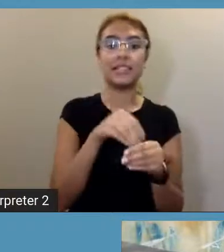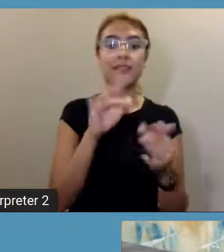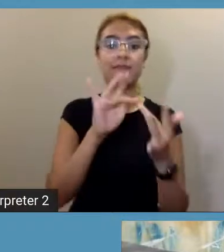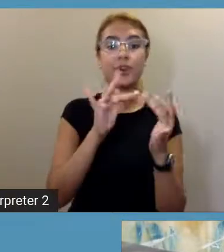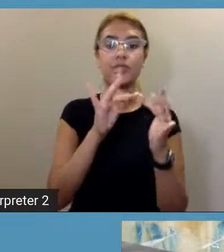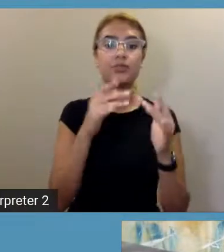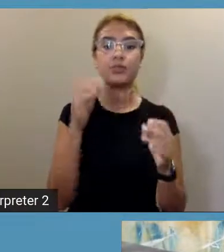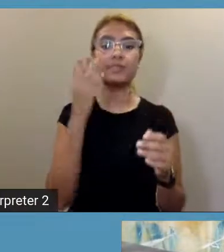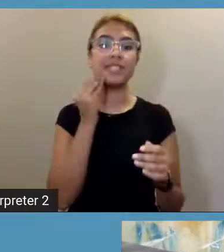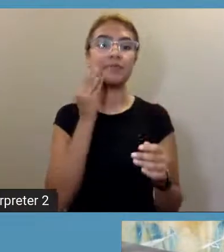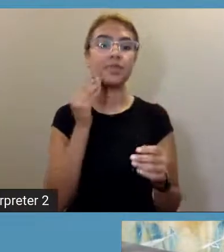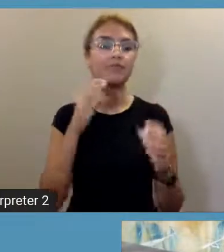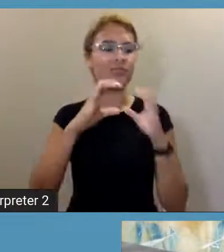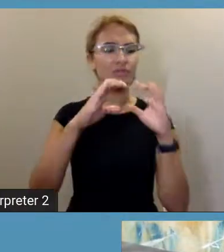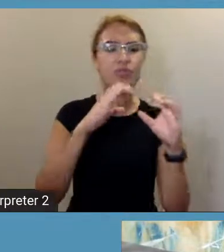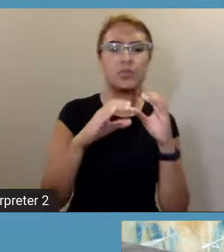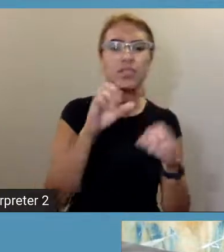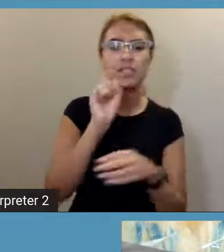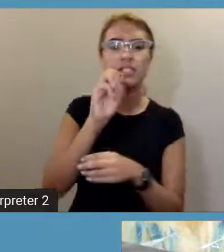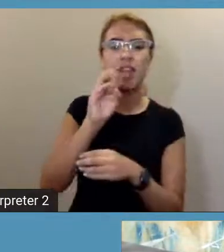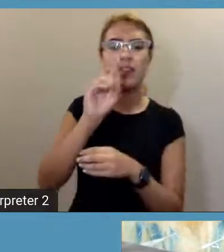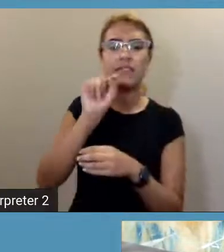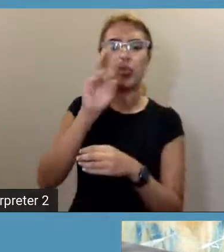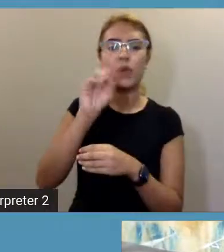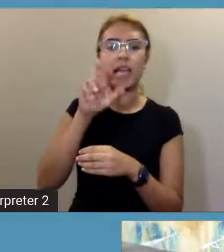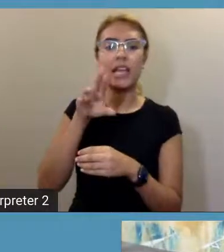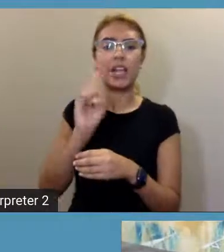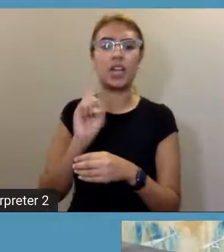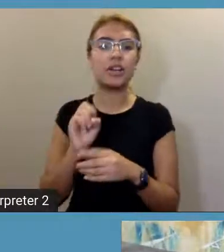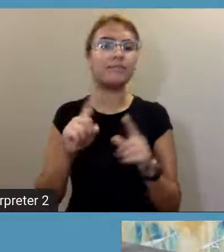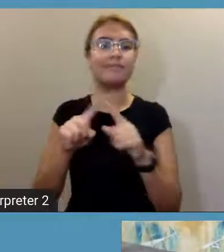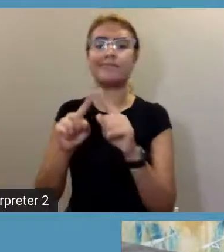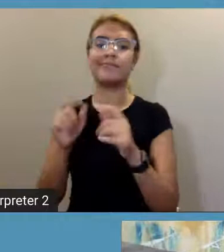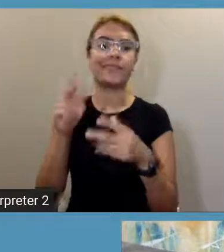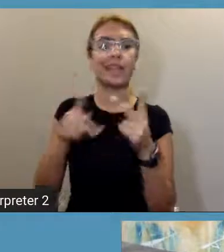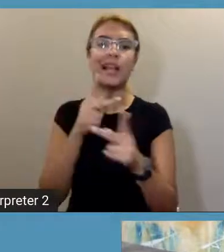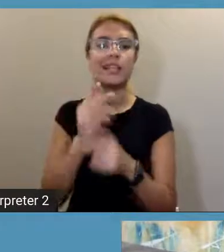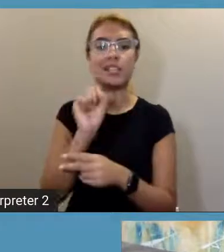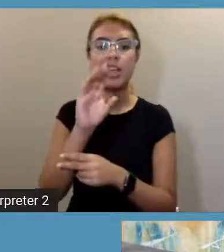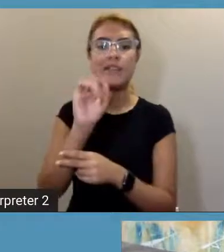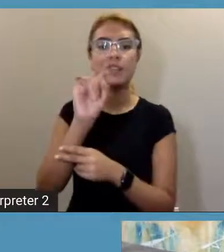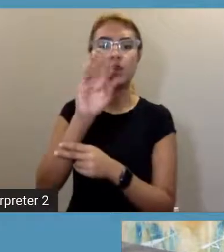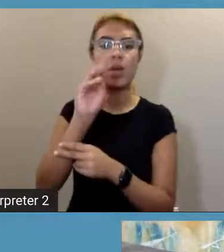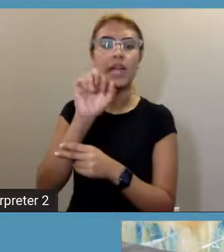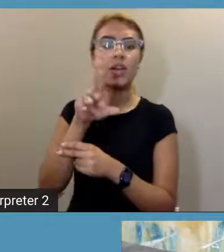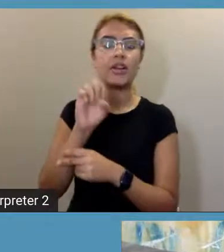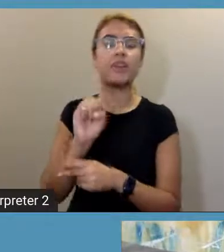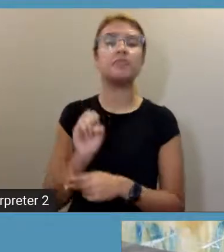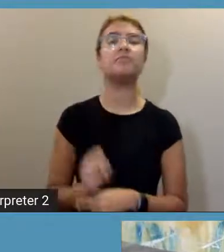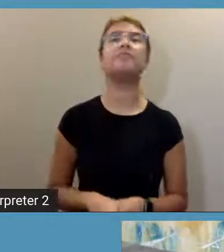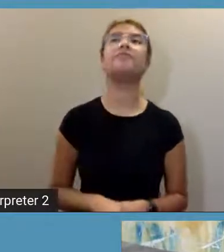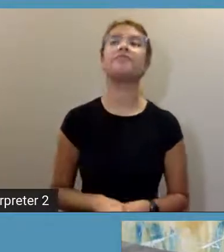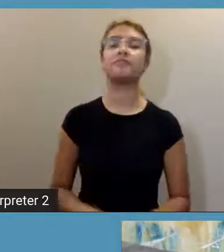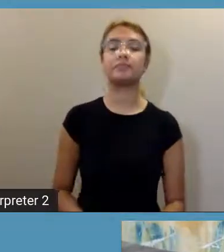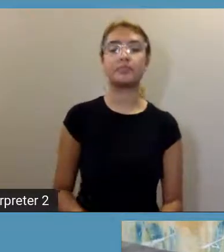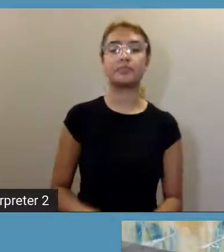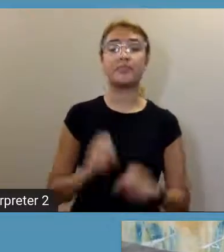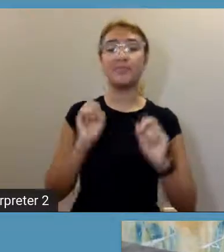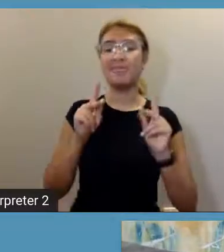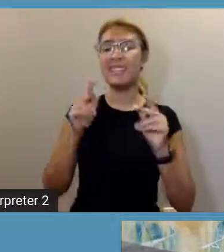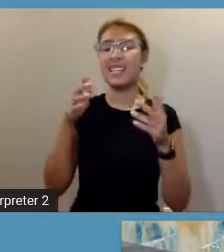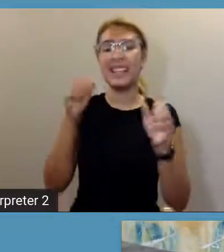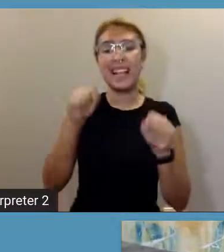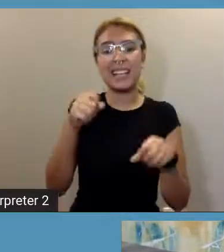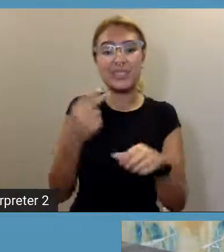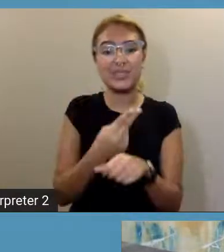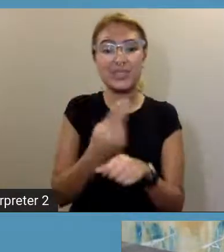communication software or project management software? Oh, Oh wow. Okay, well, you can use Slack. I think